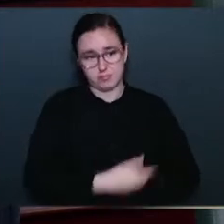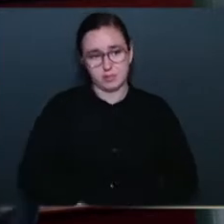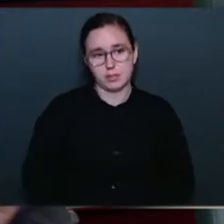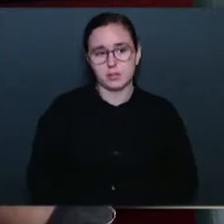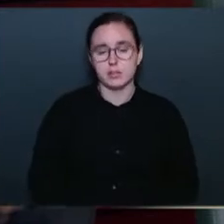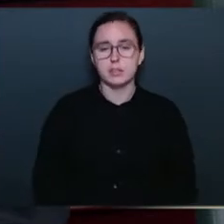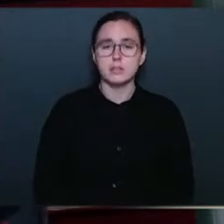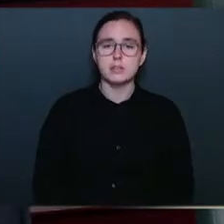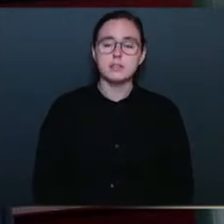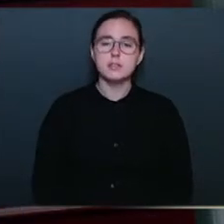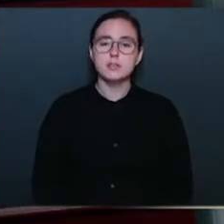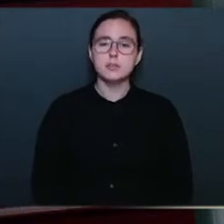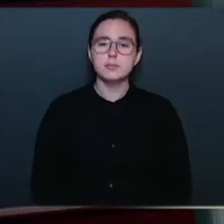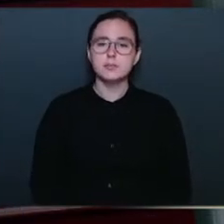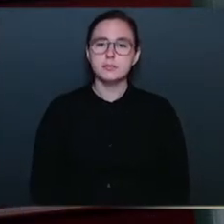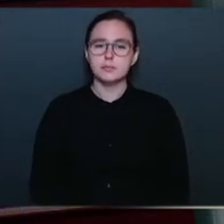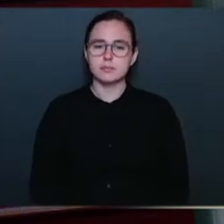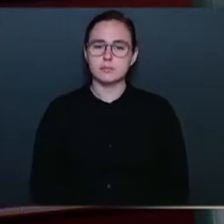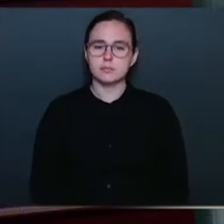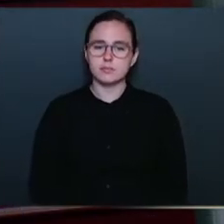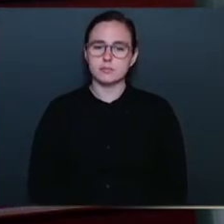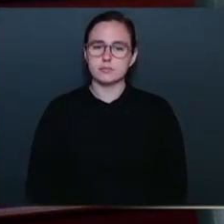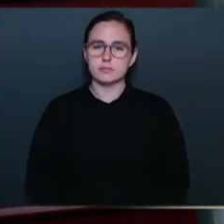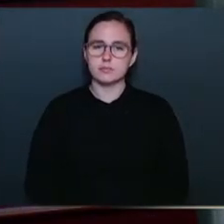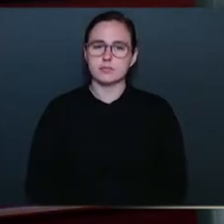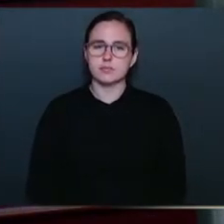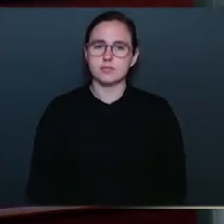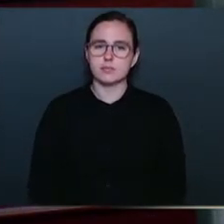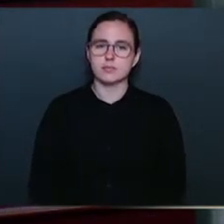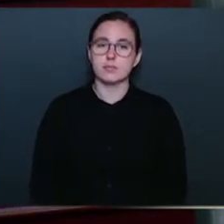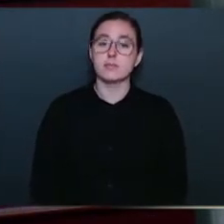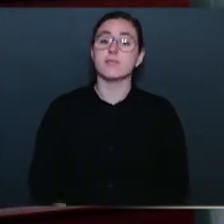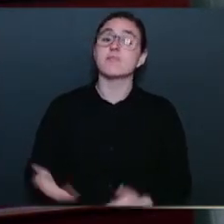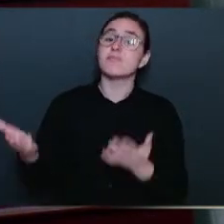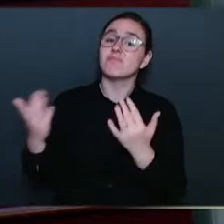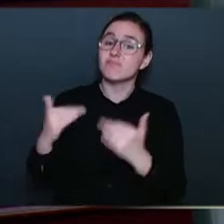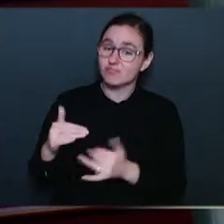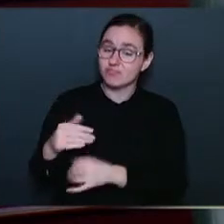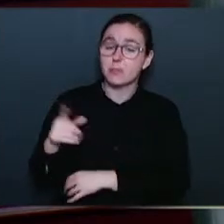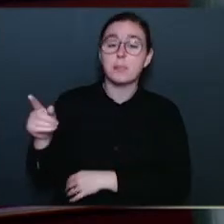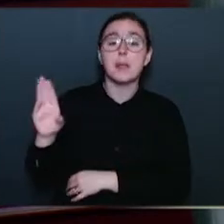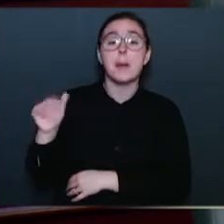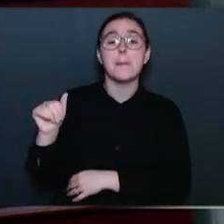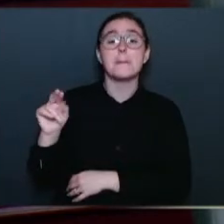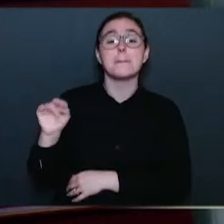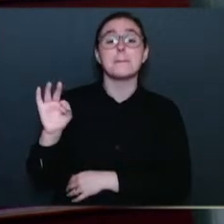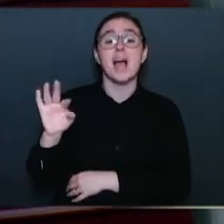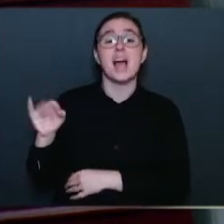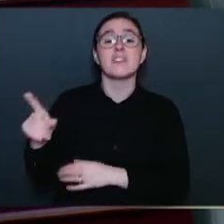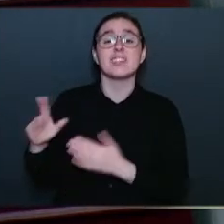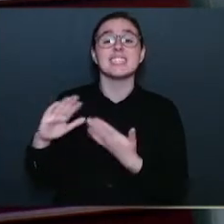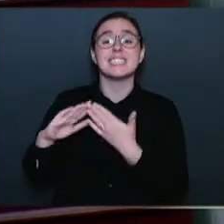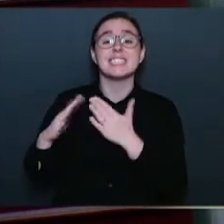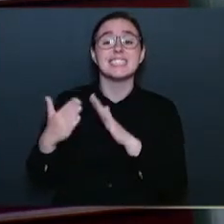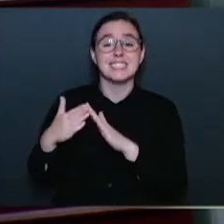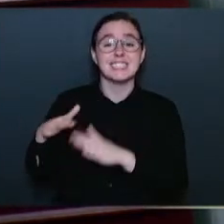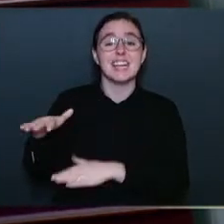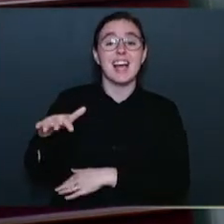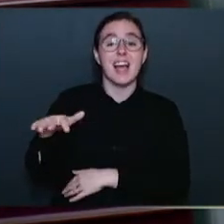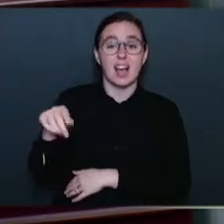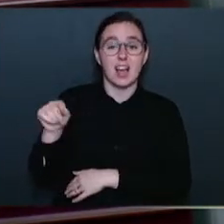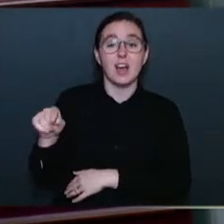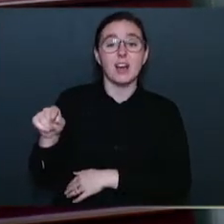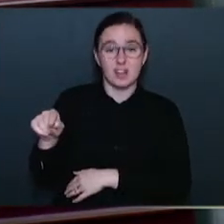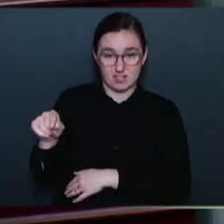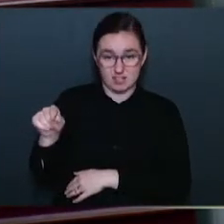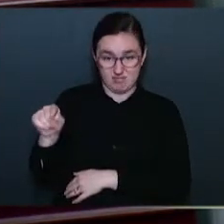well thank you Mr Speaker the town of Banff is looking at a potential 10.2 percent increase in taxes town of Canmore looking at 12.3